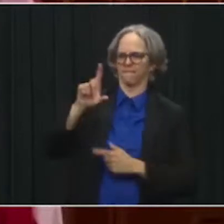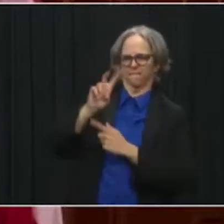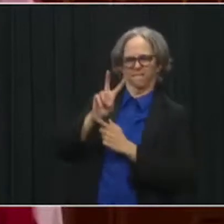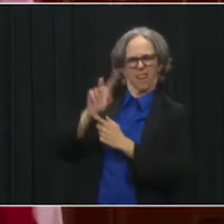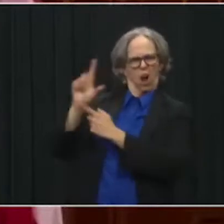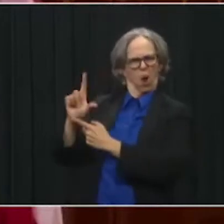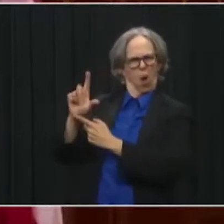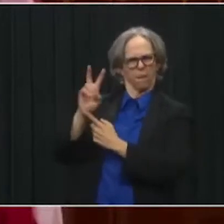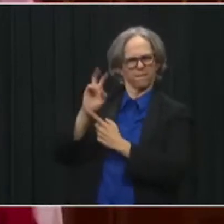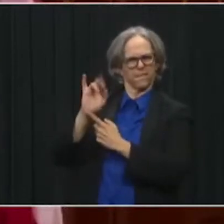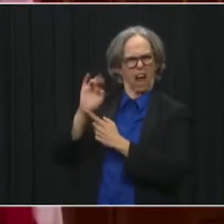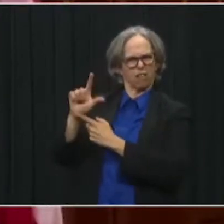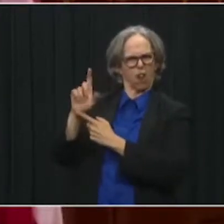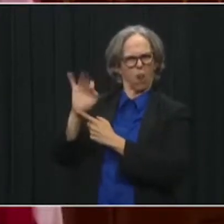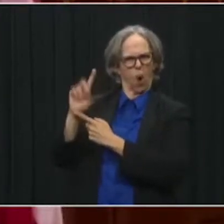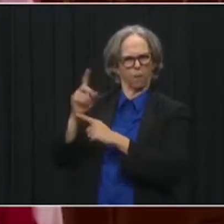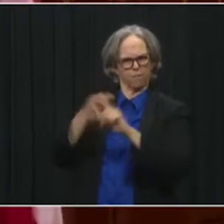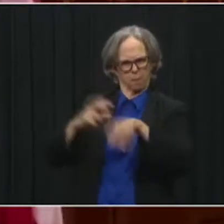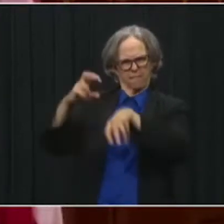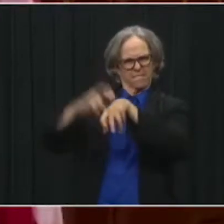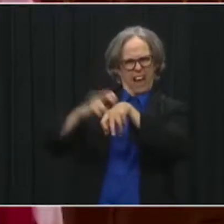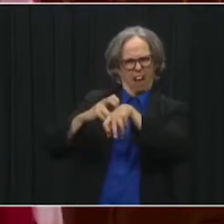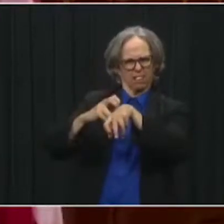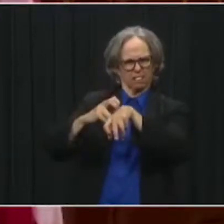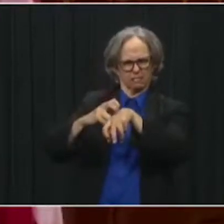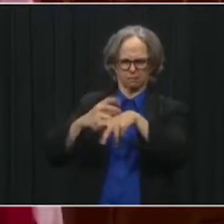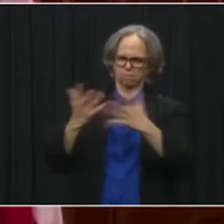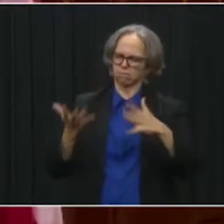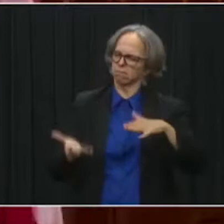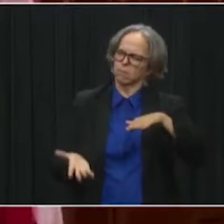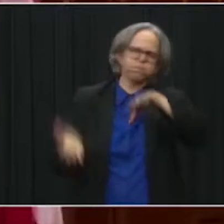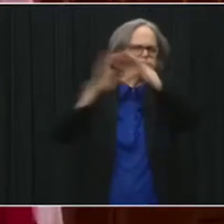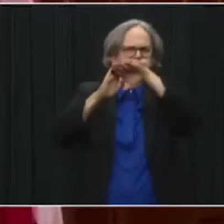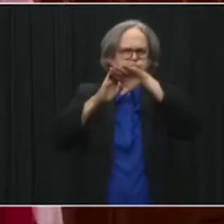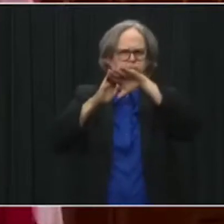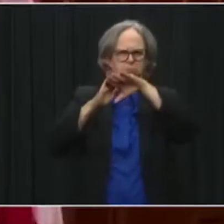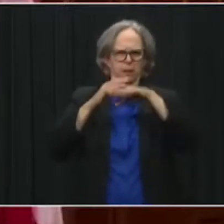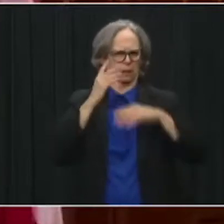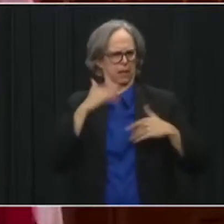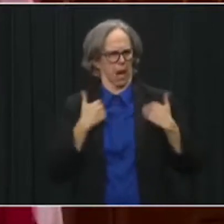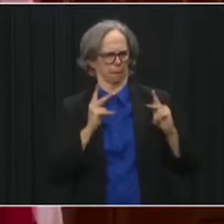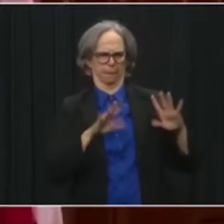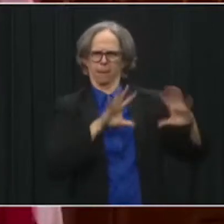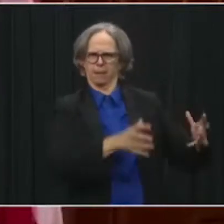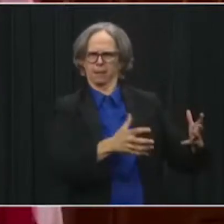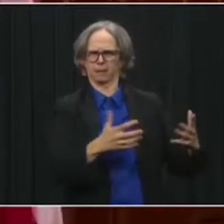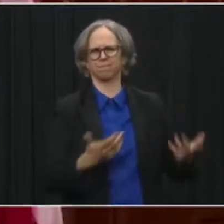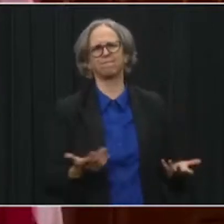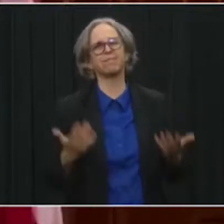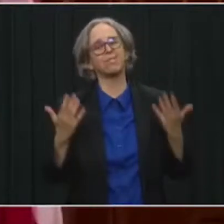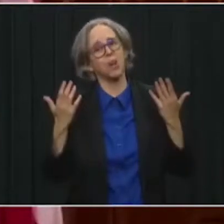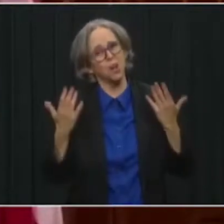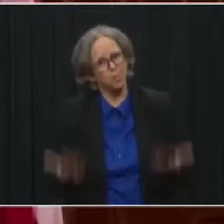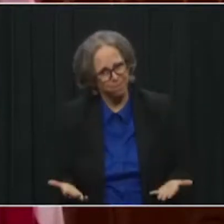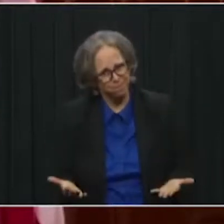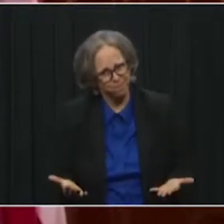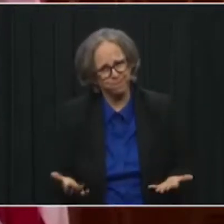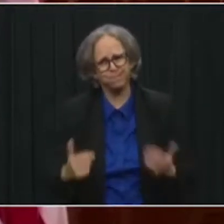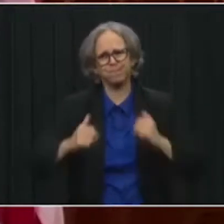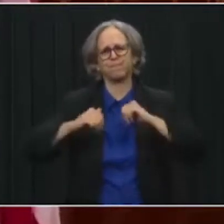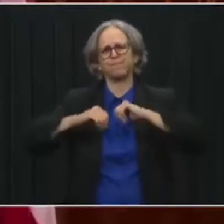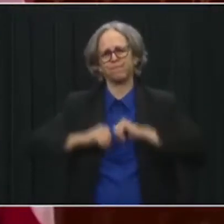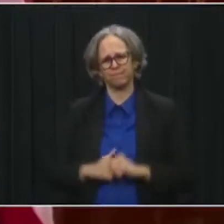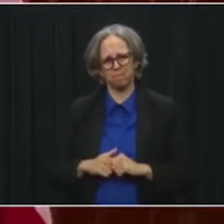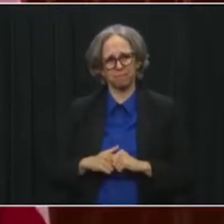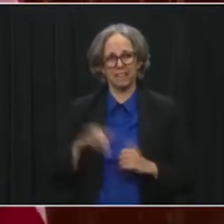Let me turn to some other data. Let's see where we are today about our county virus case